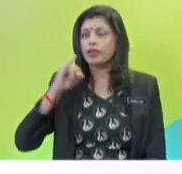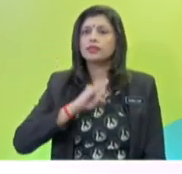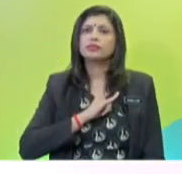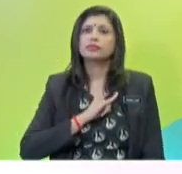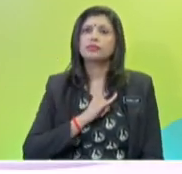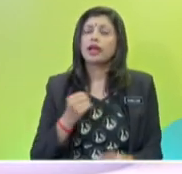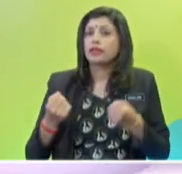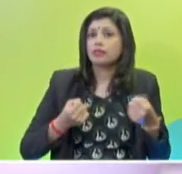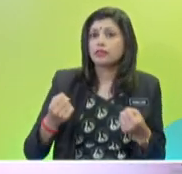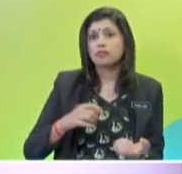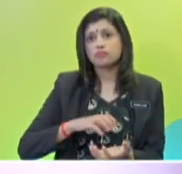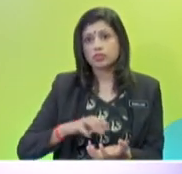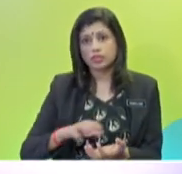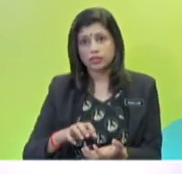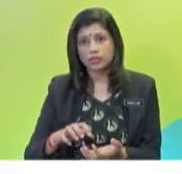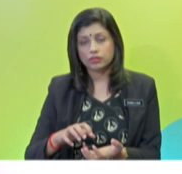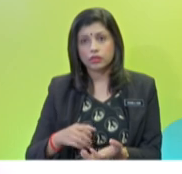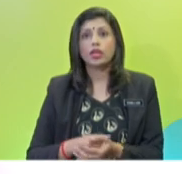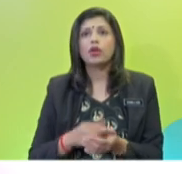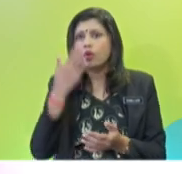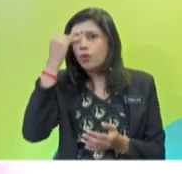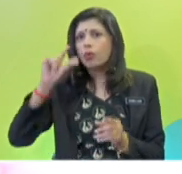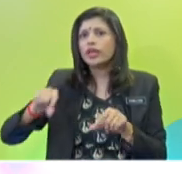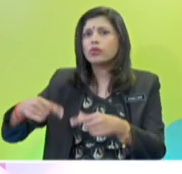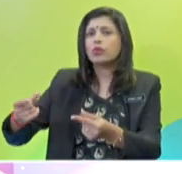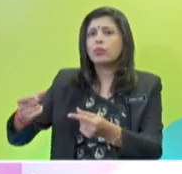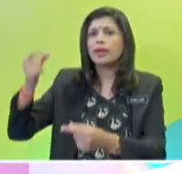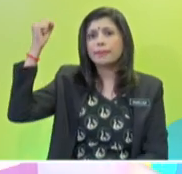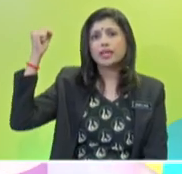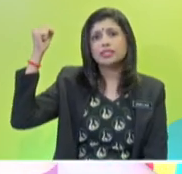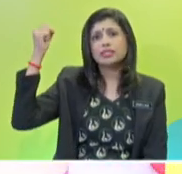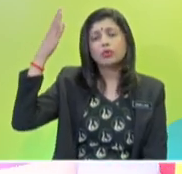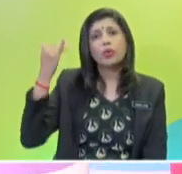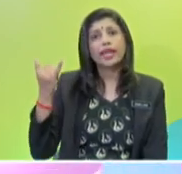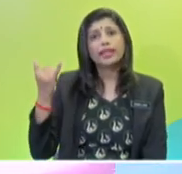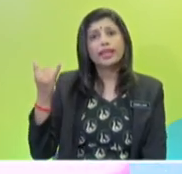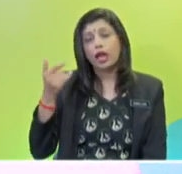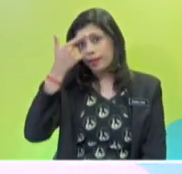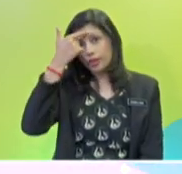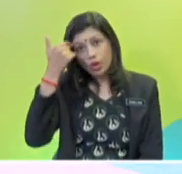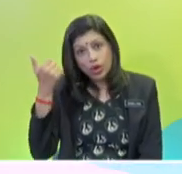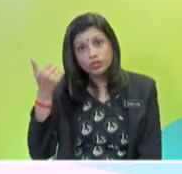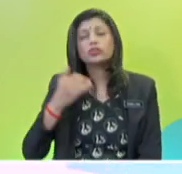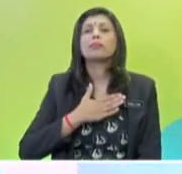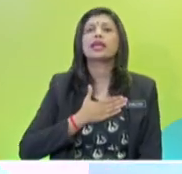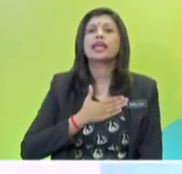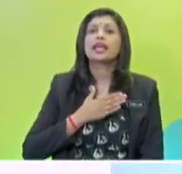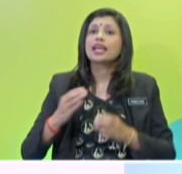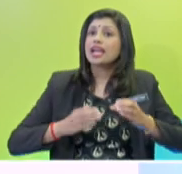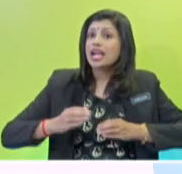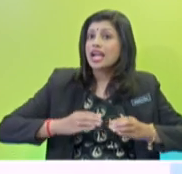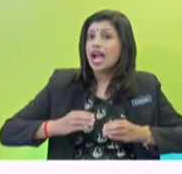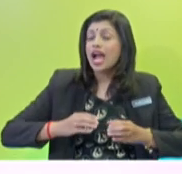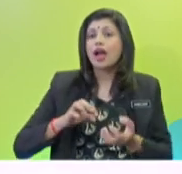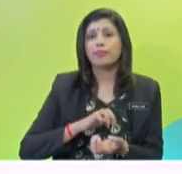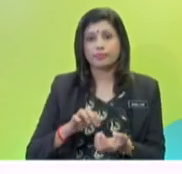the going to work by bus. Okay. The next one is so. So is used to give a result of